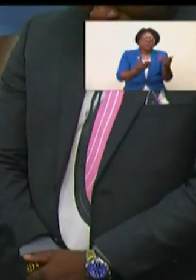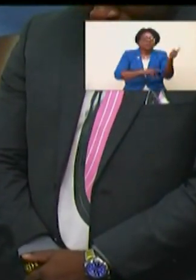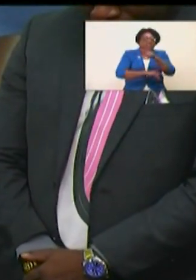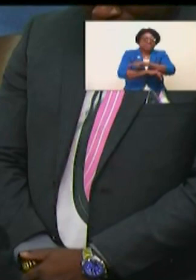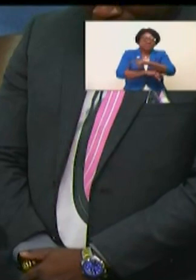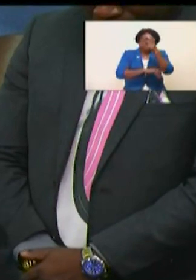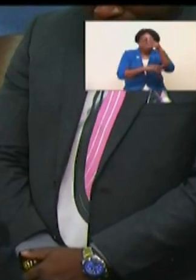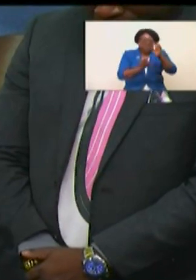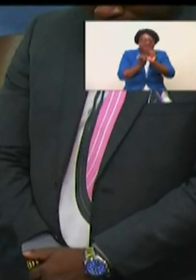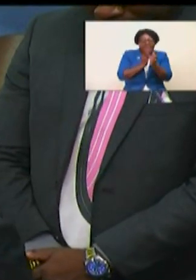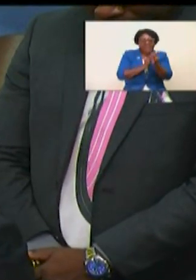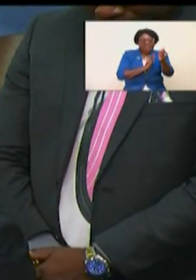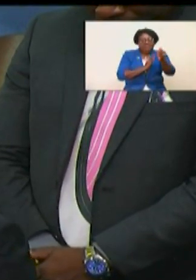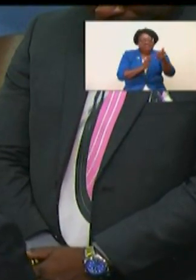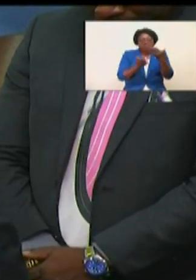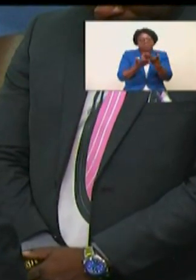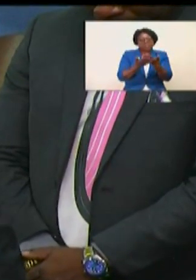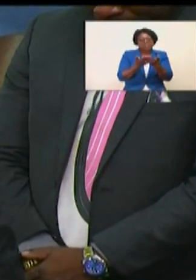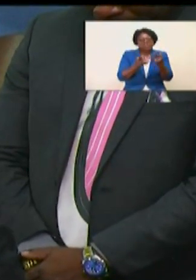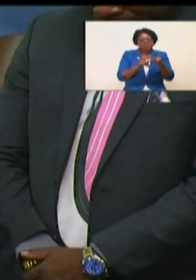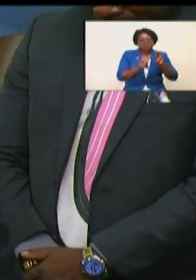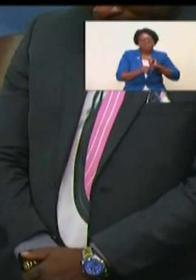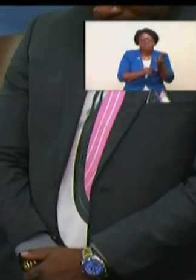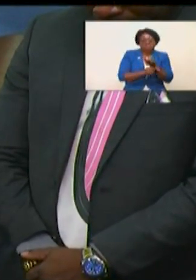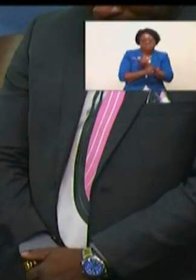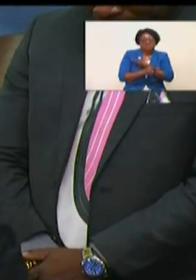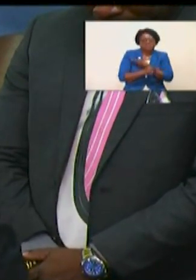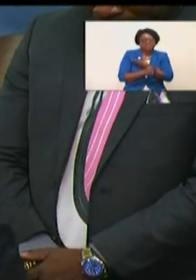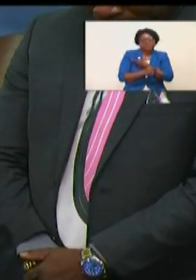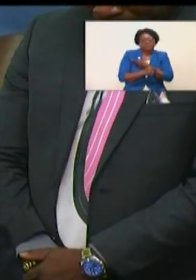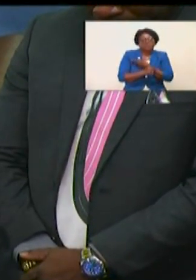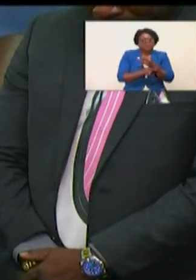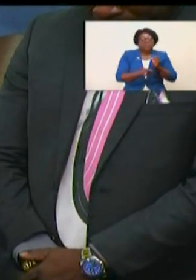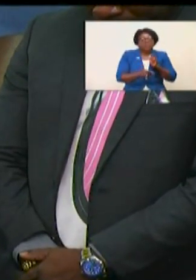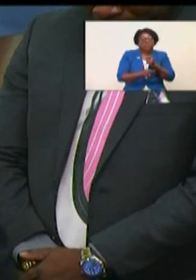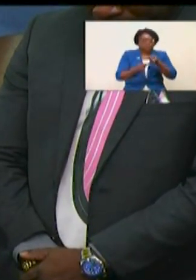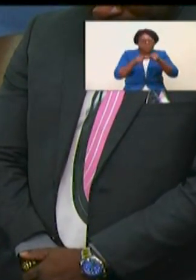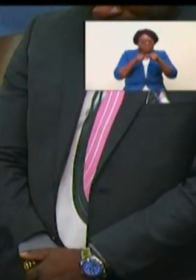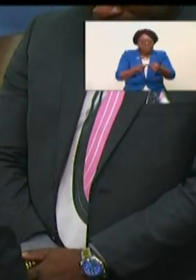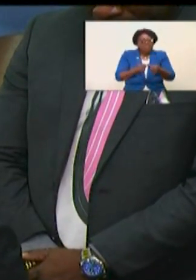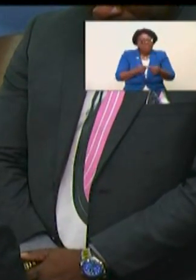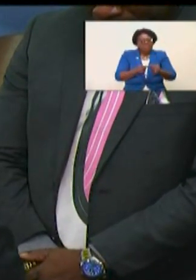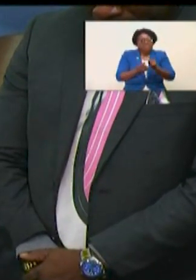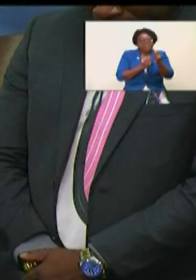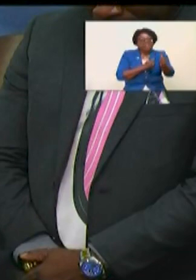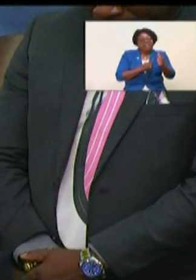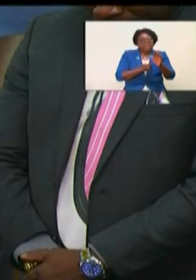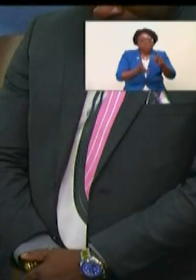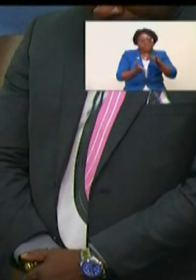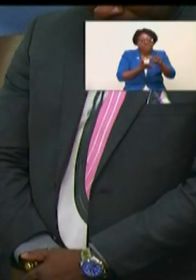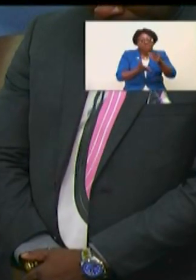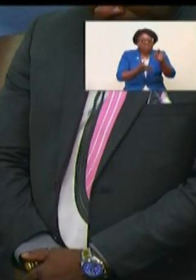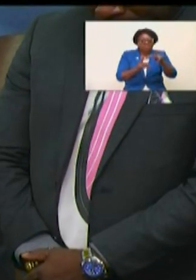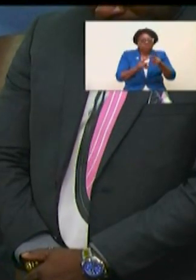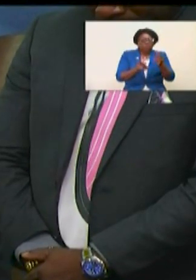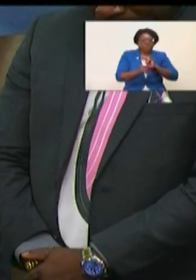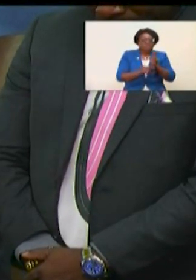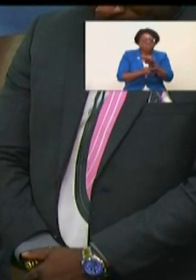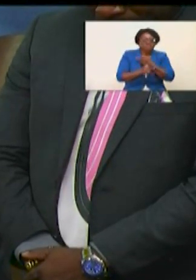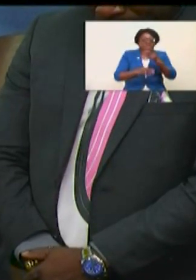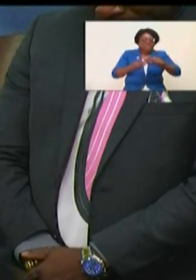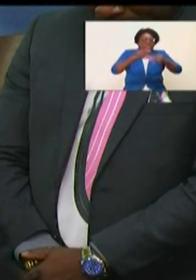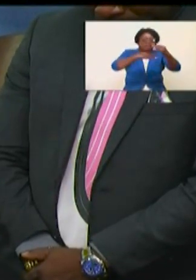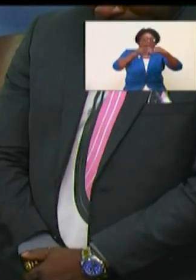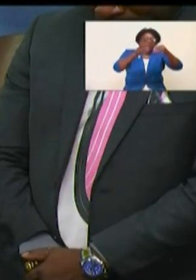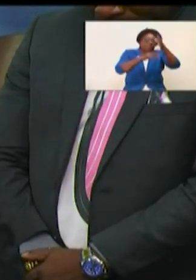excellent goodness toward us. Even when we don't deserve it, you still freely extend your mercies toward us. Heavenly